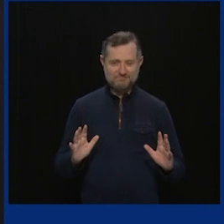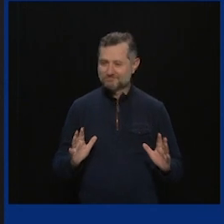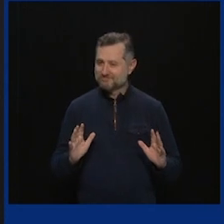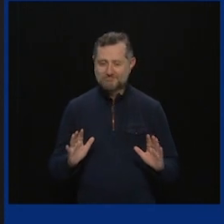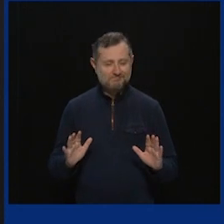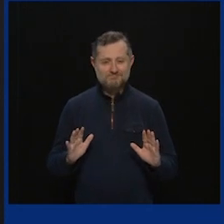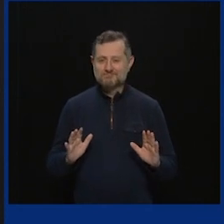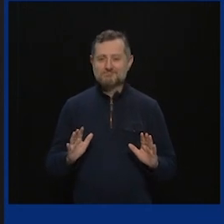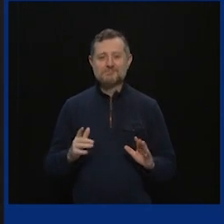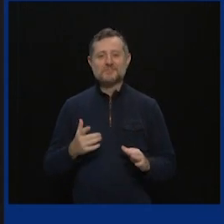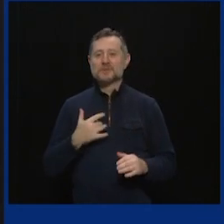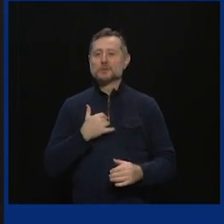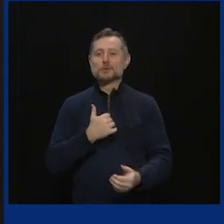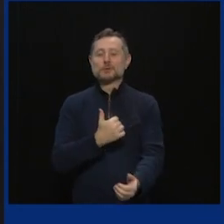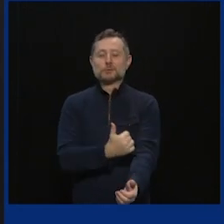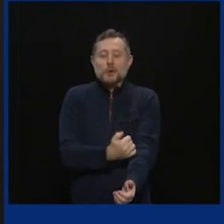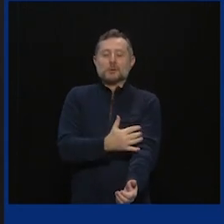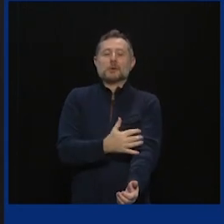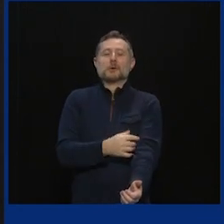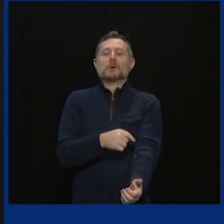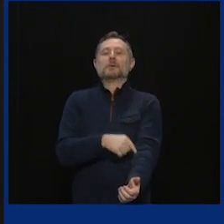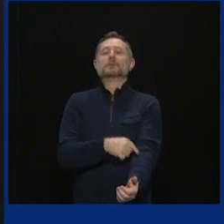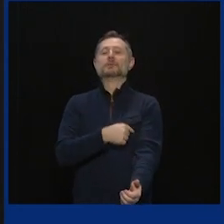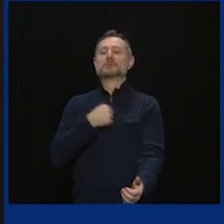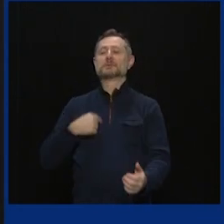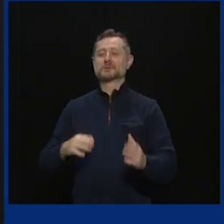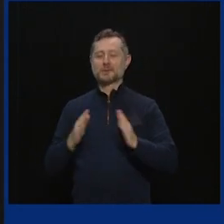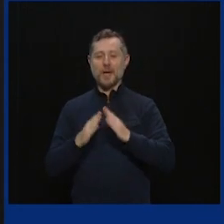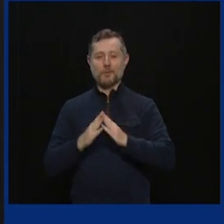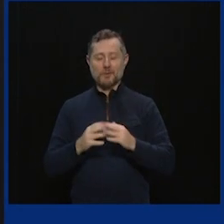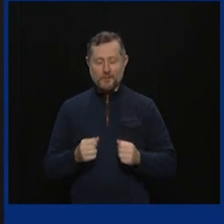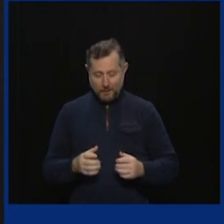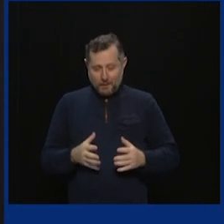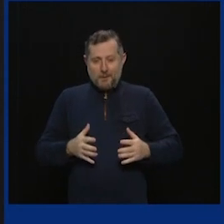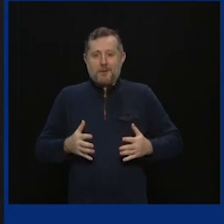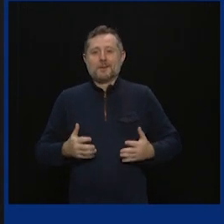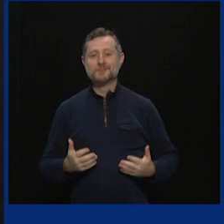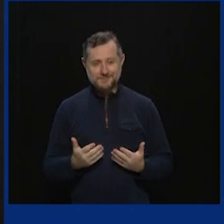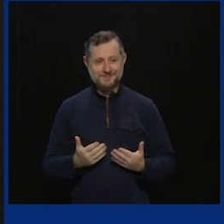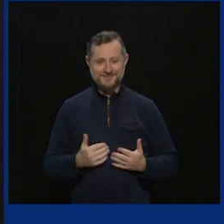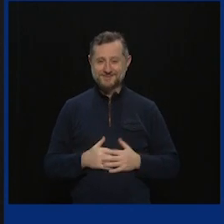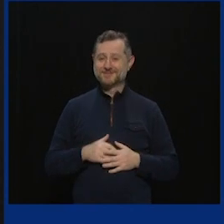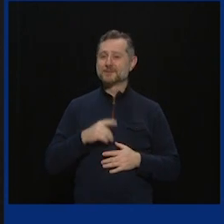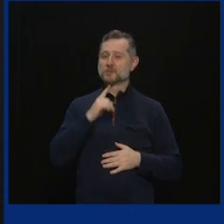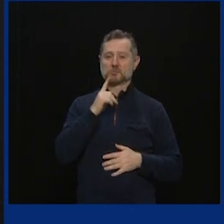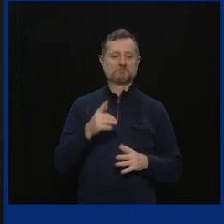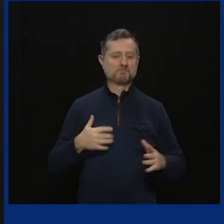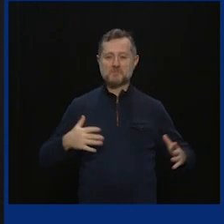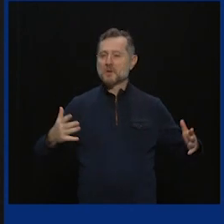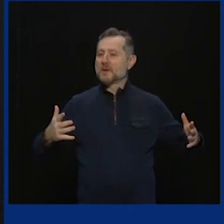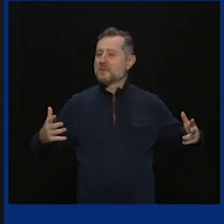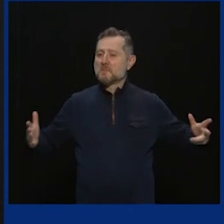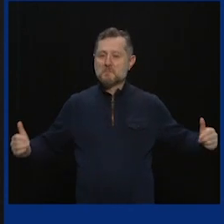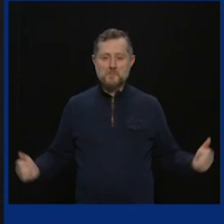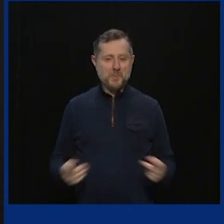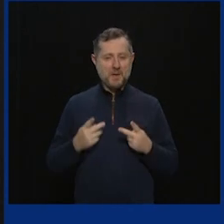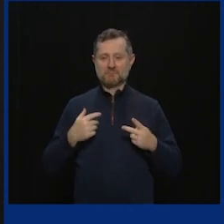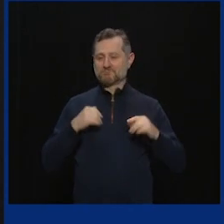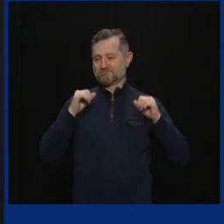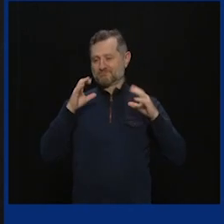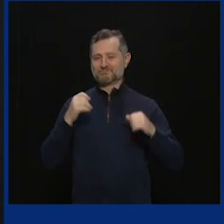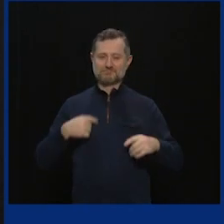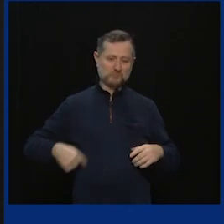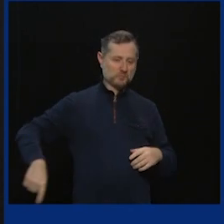of Chinatown. Like you said, we're all going to come back, and it's amazing that we came together as a coalition to really think